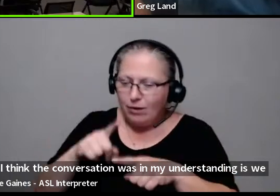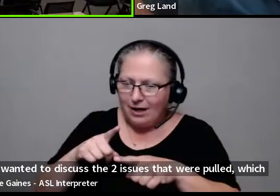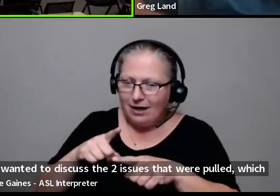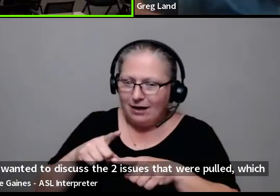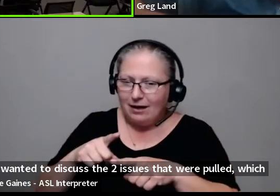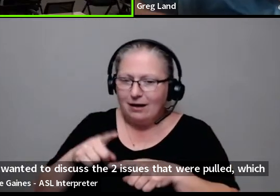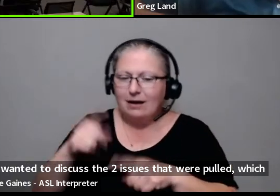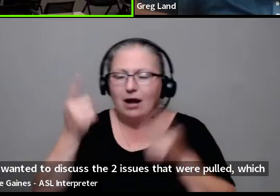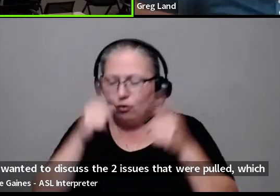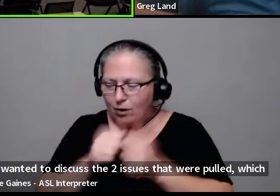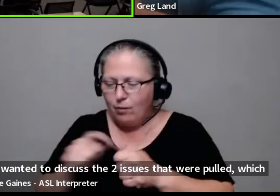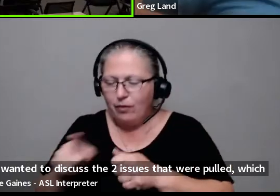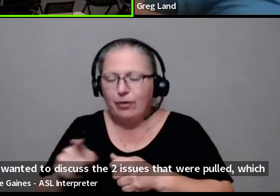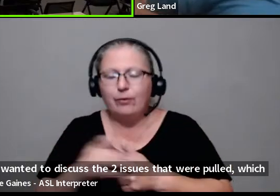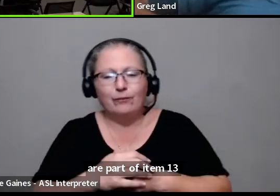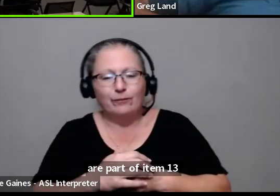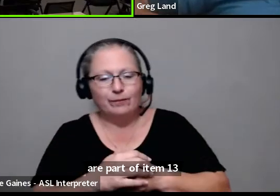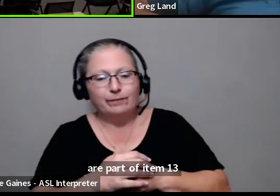Land. I totally agree with you.